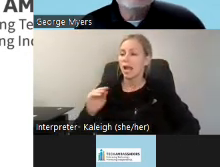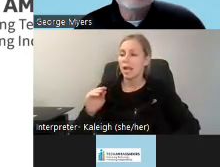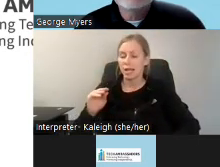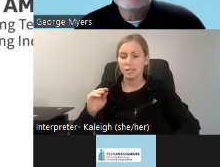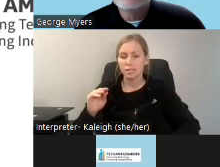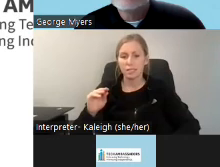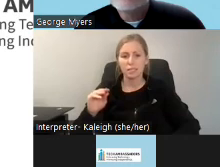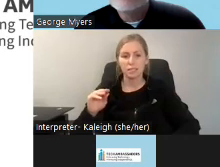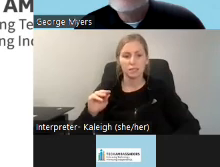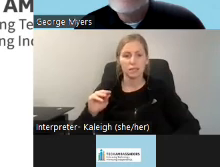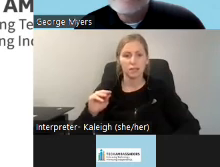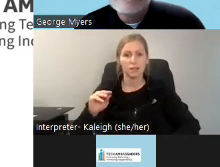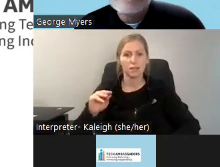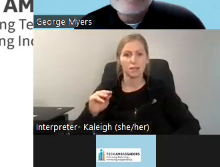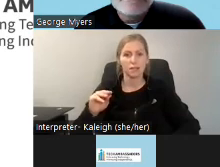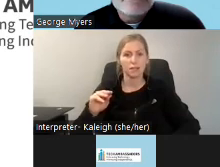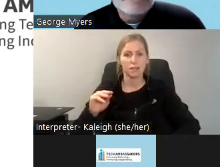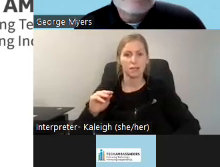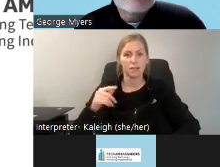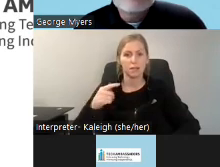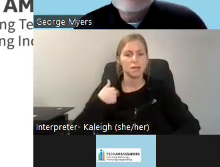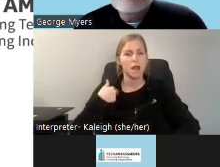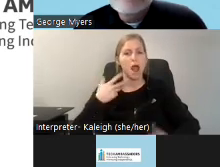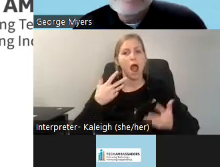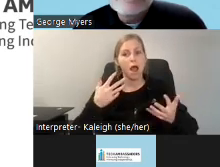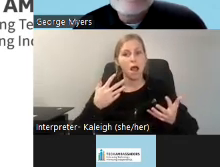I want to